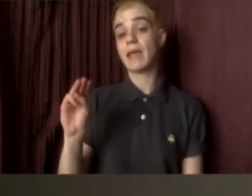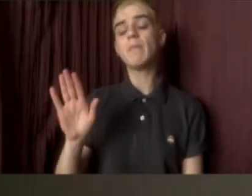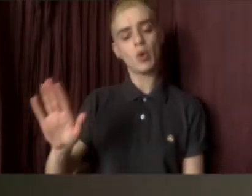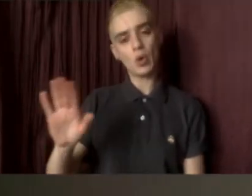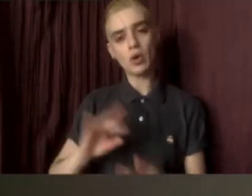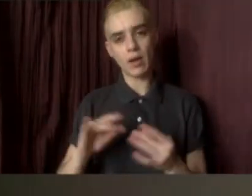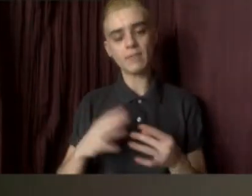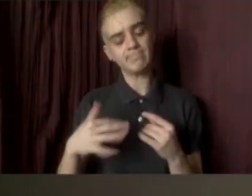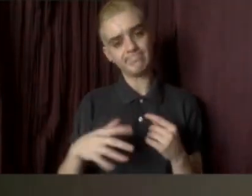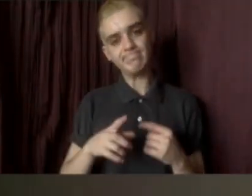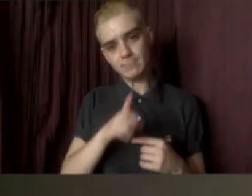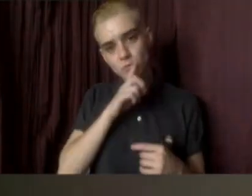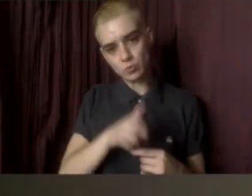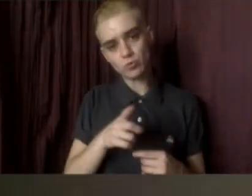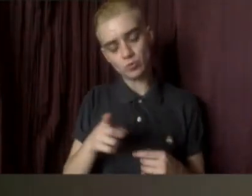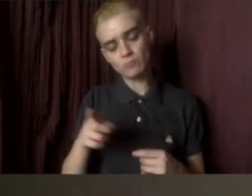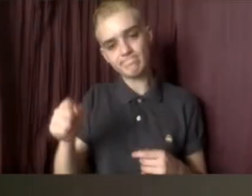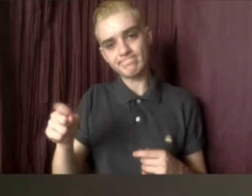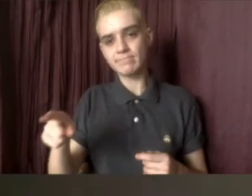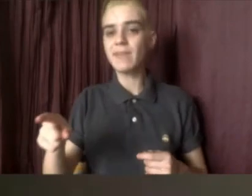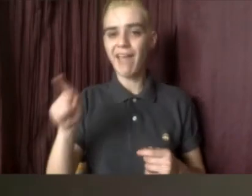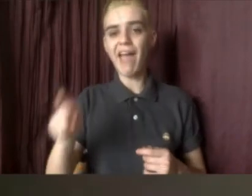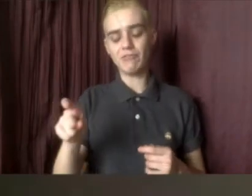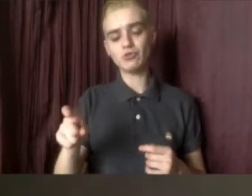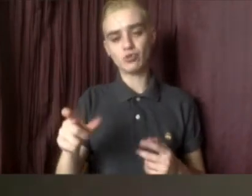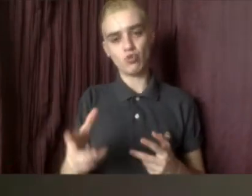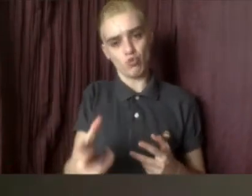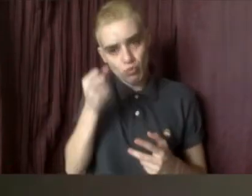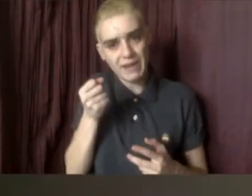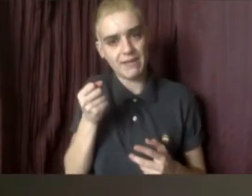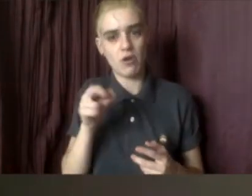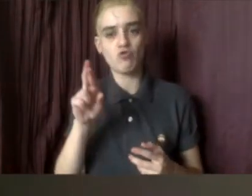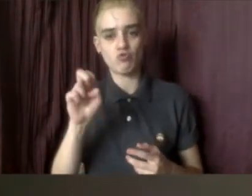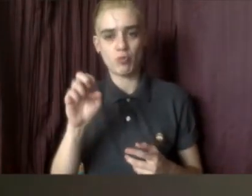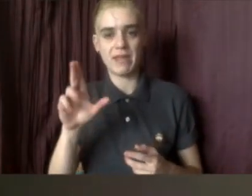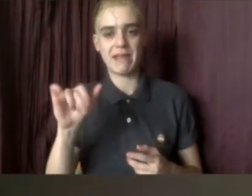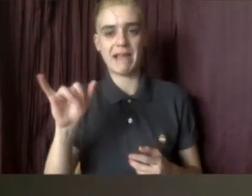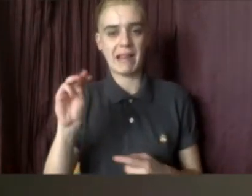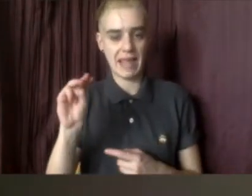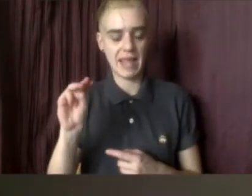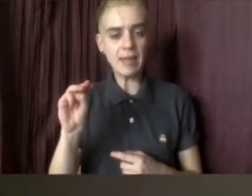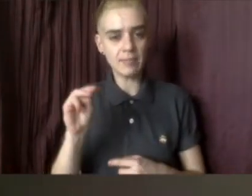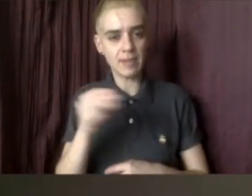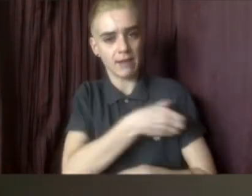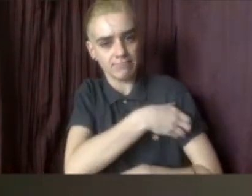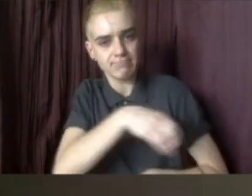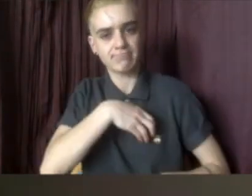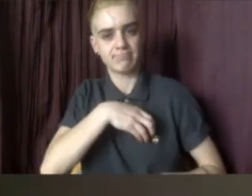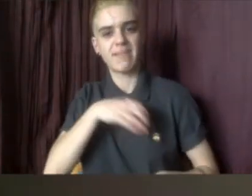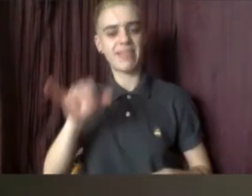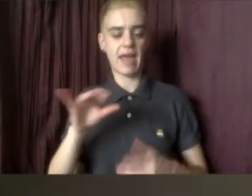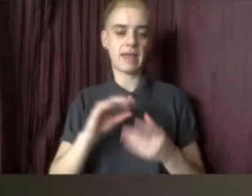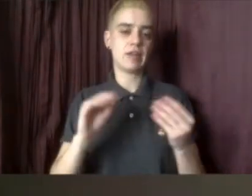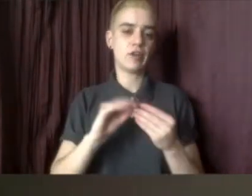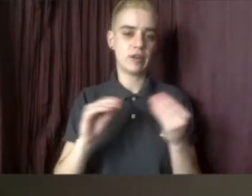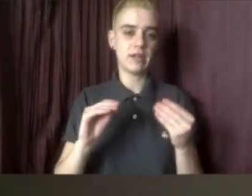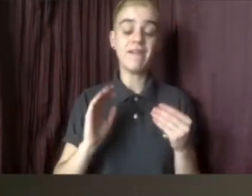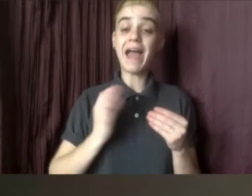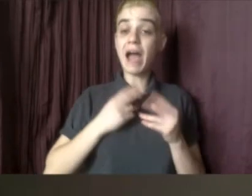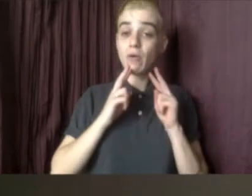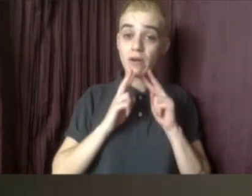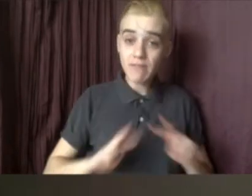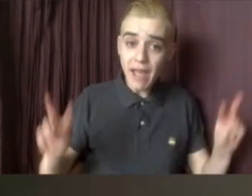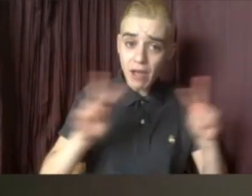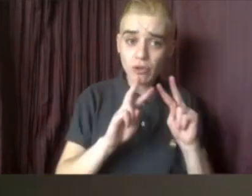honestly. Collectively building the new creation, engaging, using agency, having